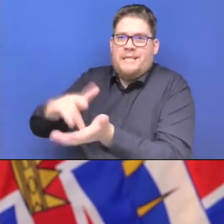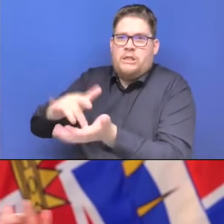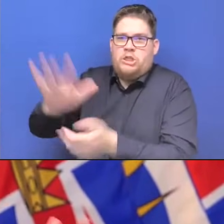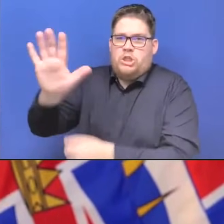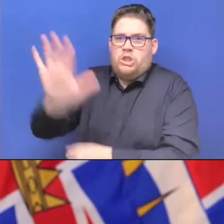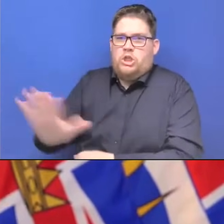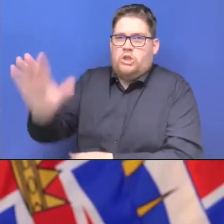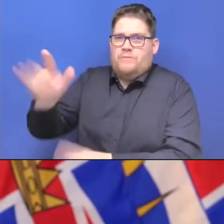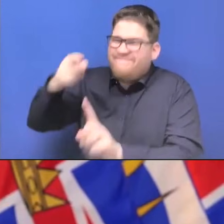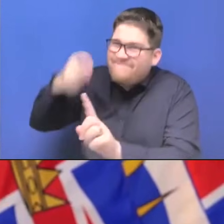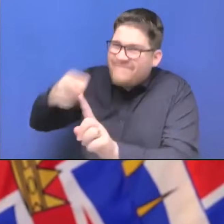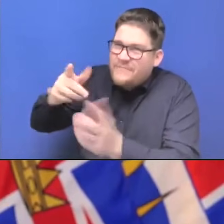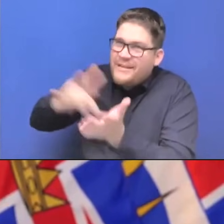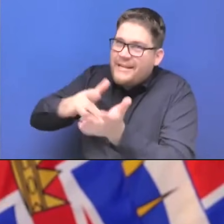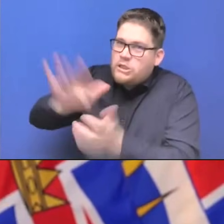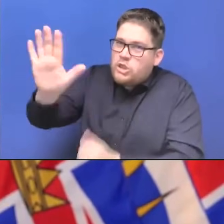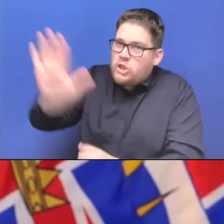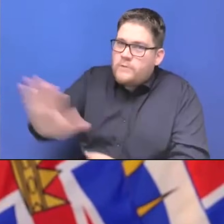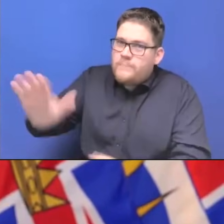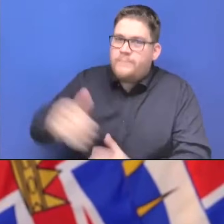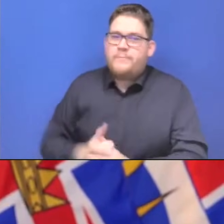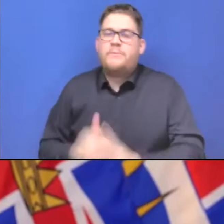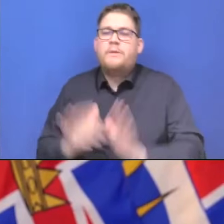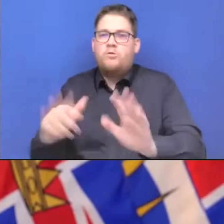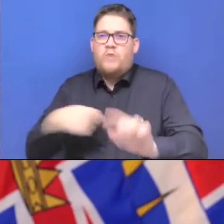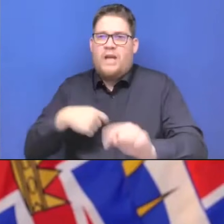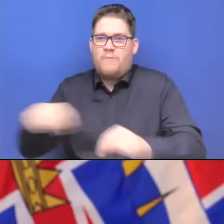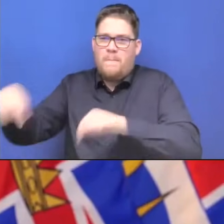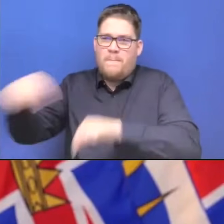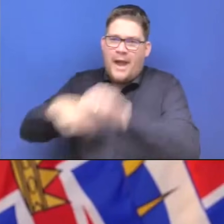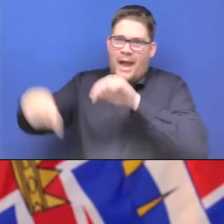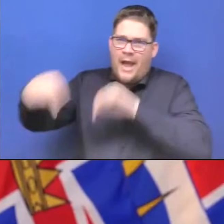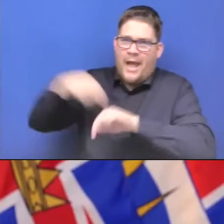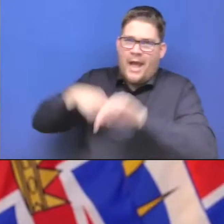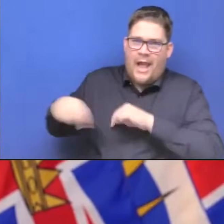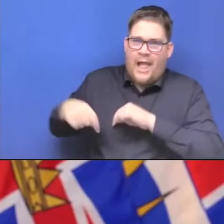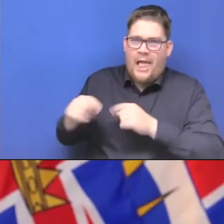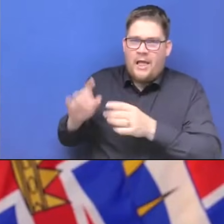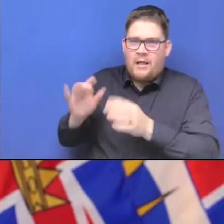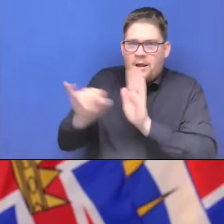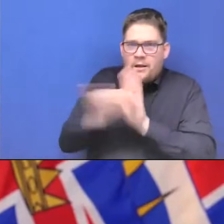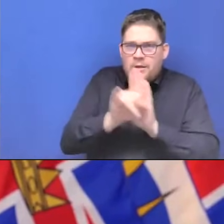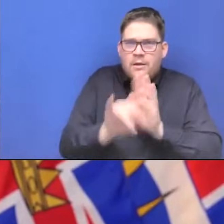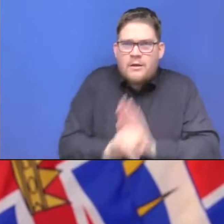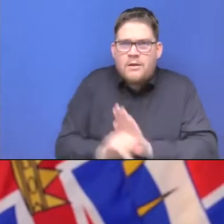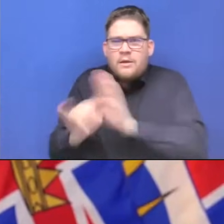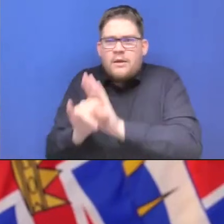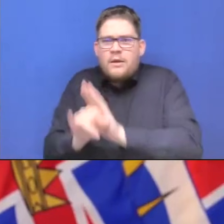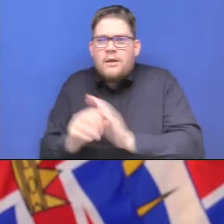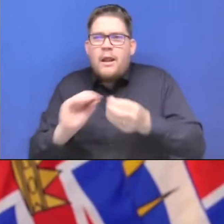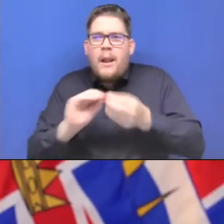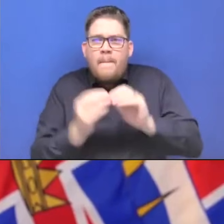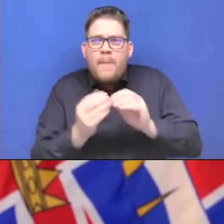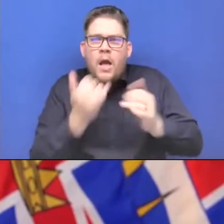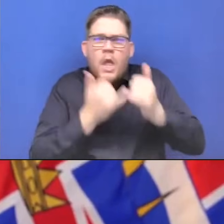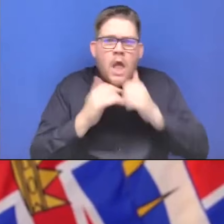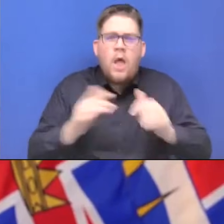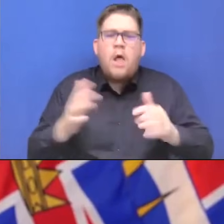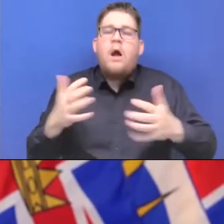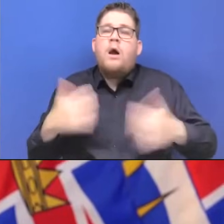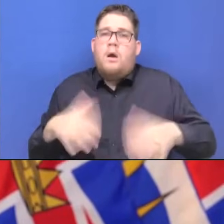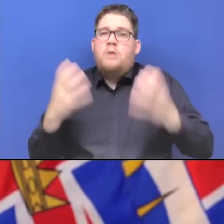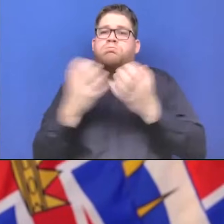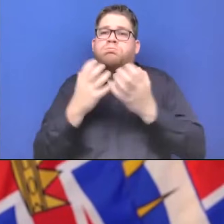gone back from the beginning of the pandemic to link that information, that data. It took some time to do that. And in